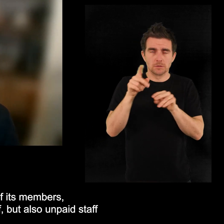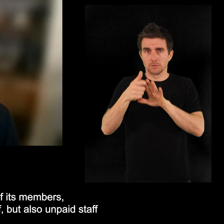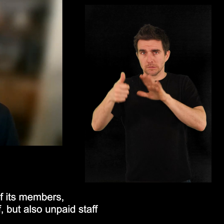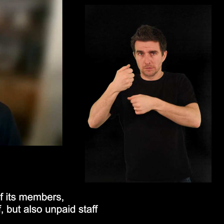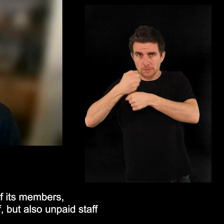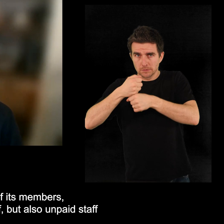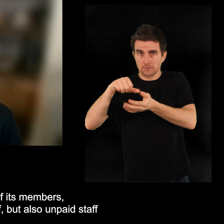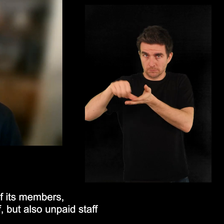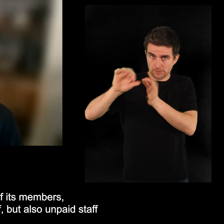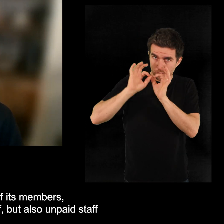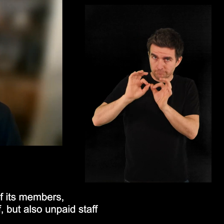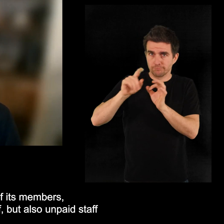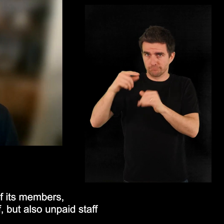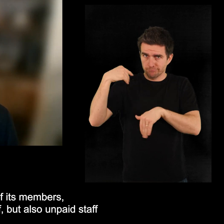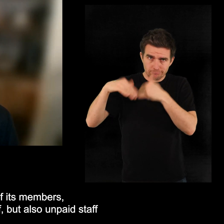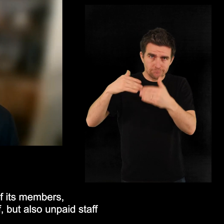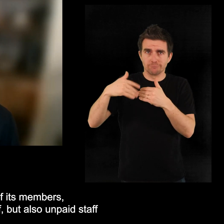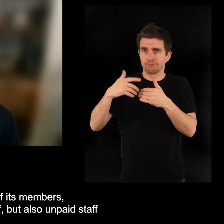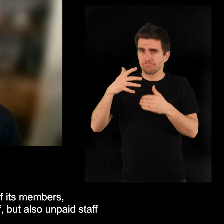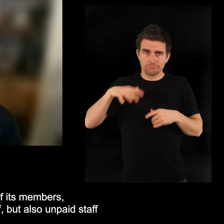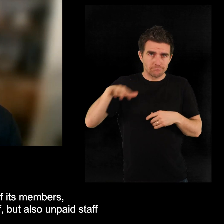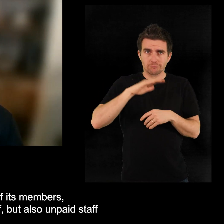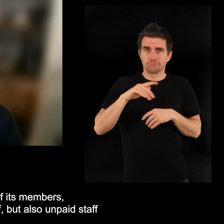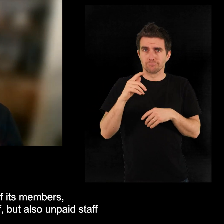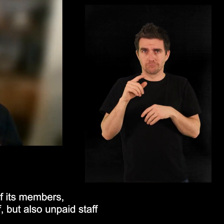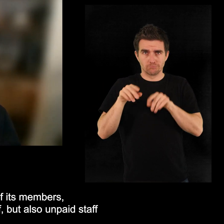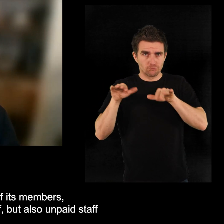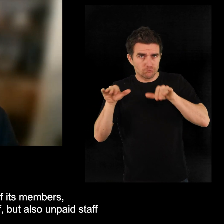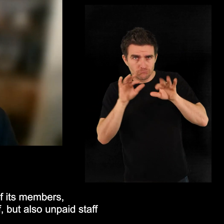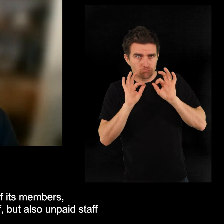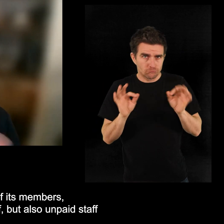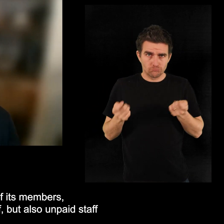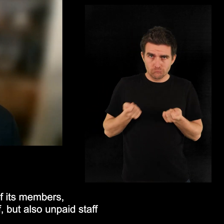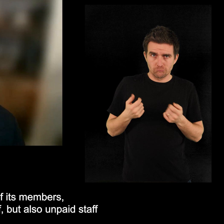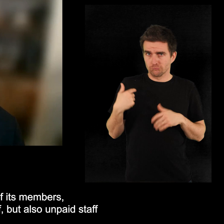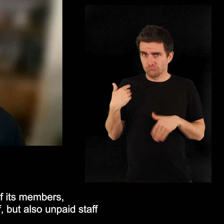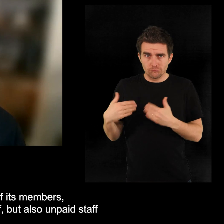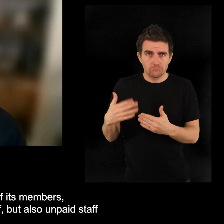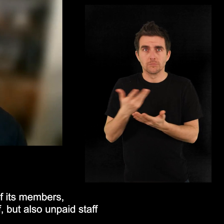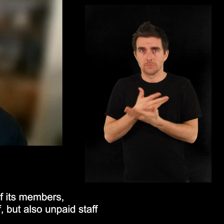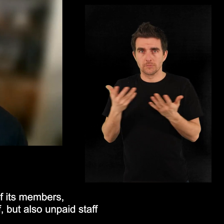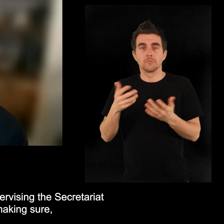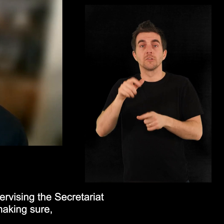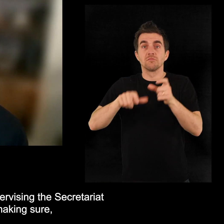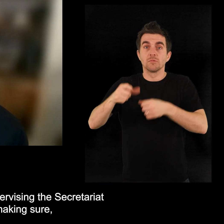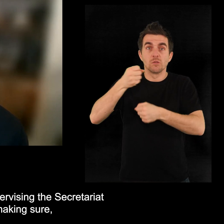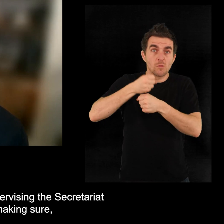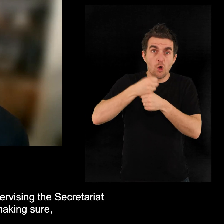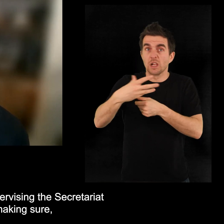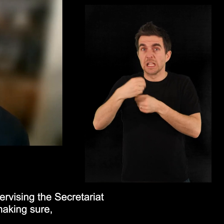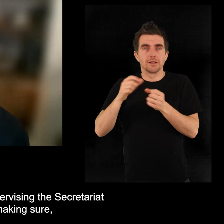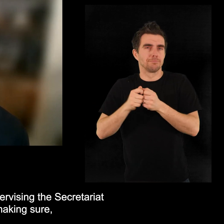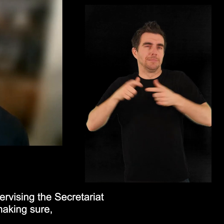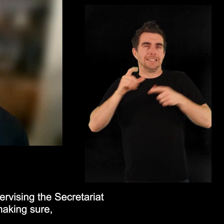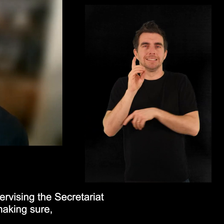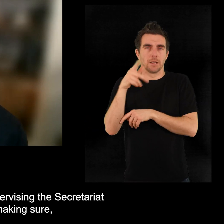it expects of its members, its elected officials, paid staff, but also unpaid staff. And usually the board